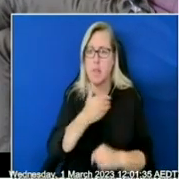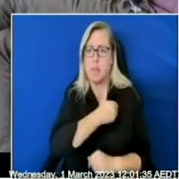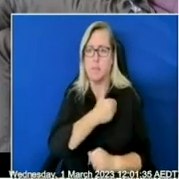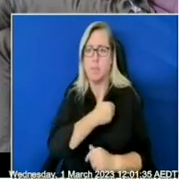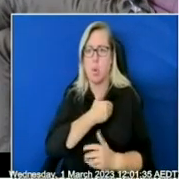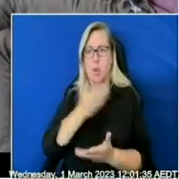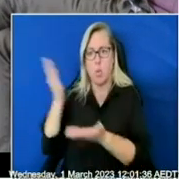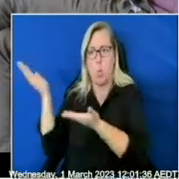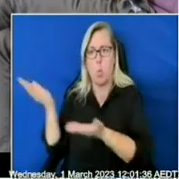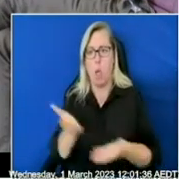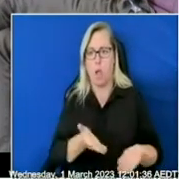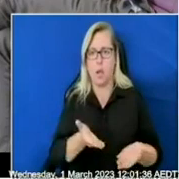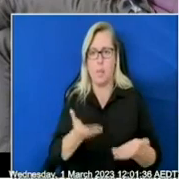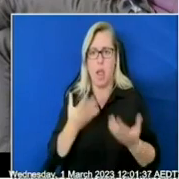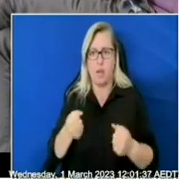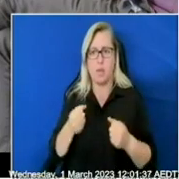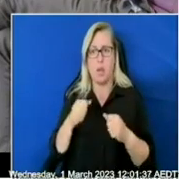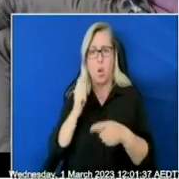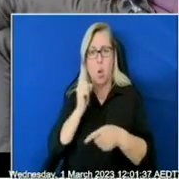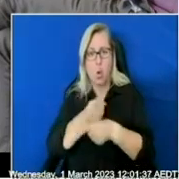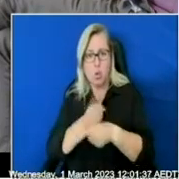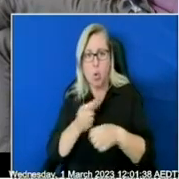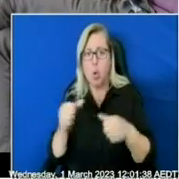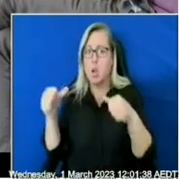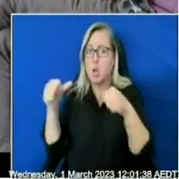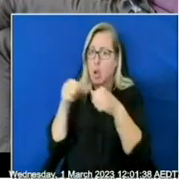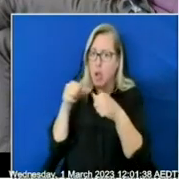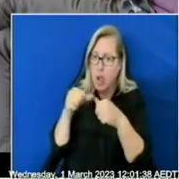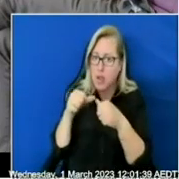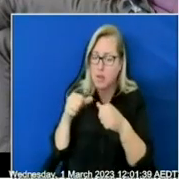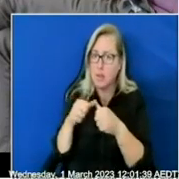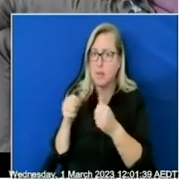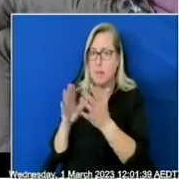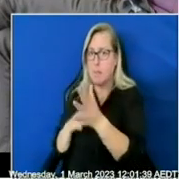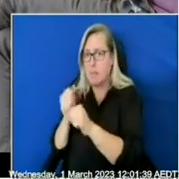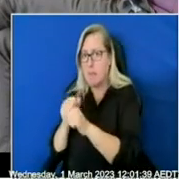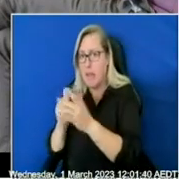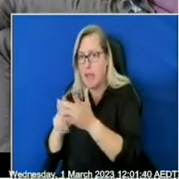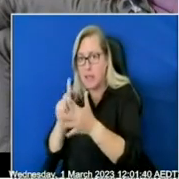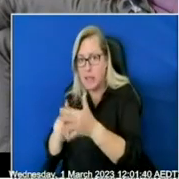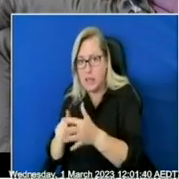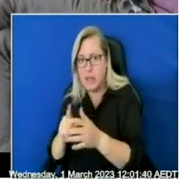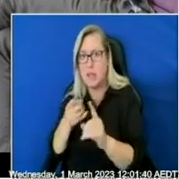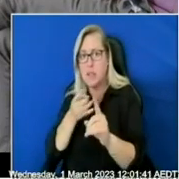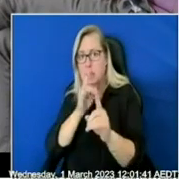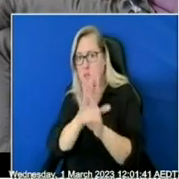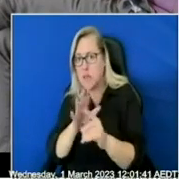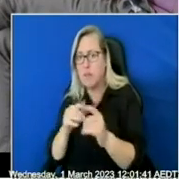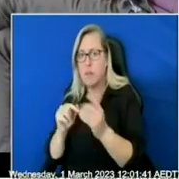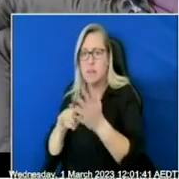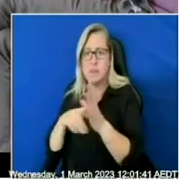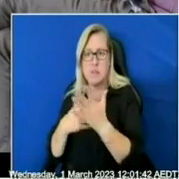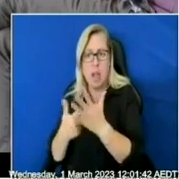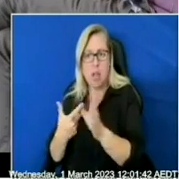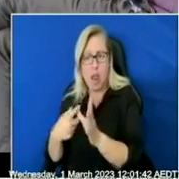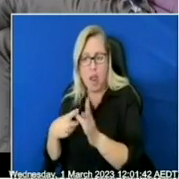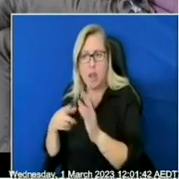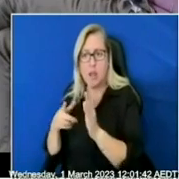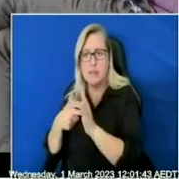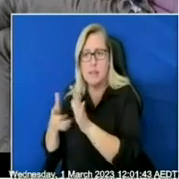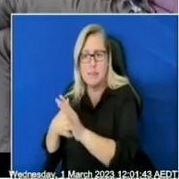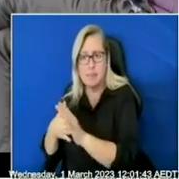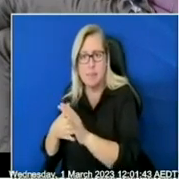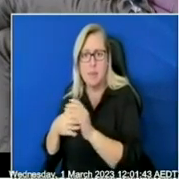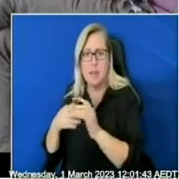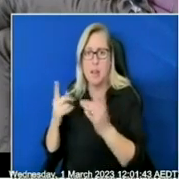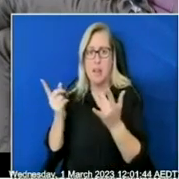and spoke to Maggie and yourself, Kevin, Tim and everyone else, and Tara and all the different moms here, because that's